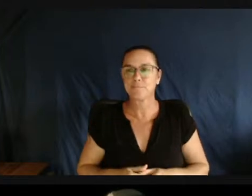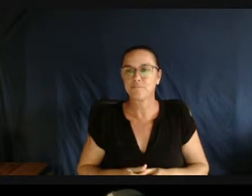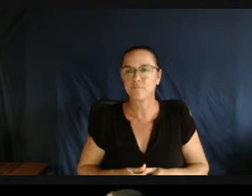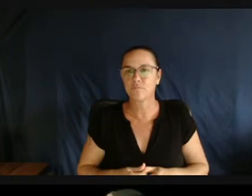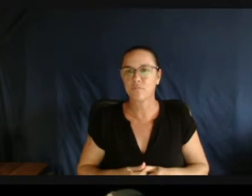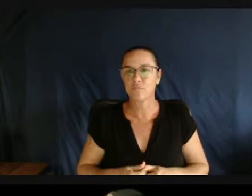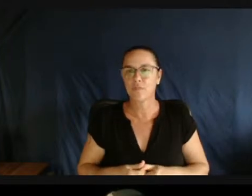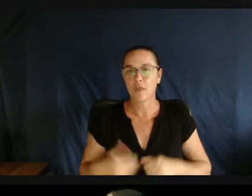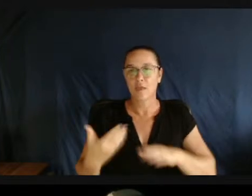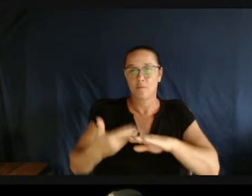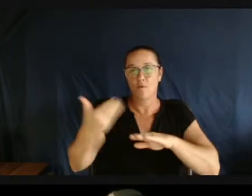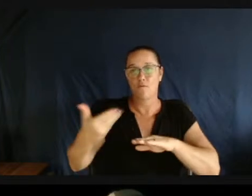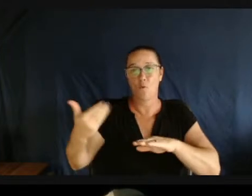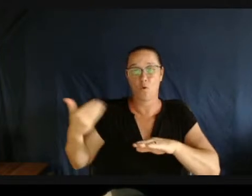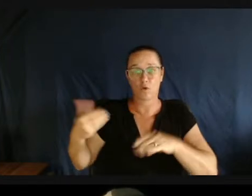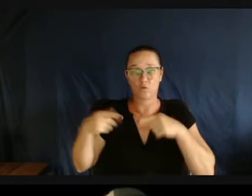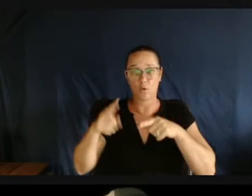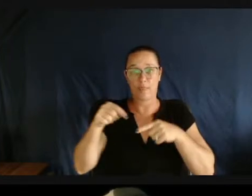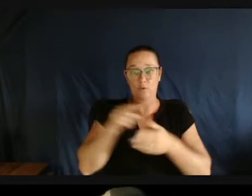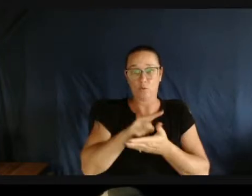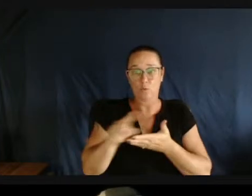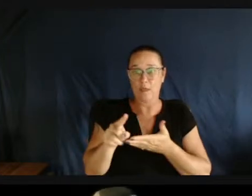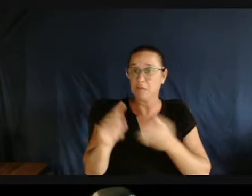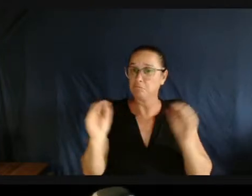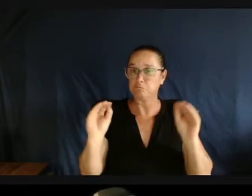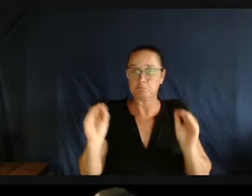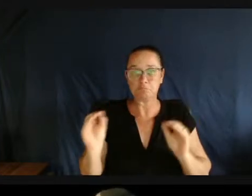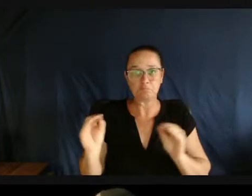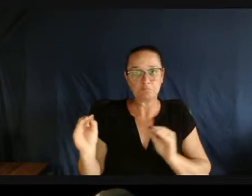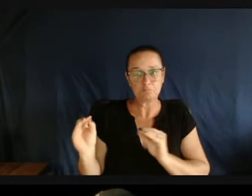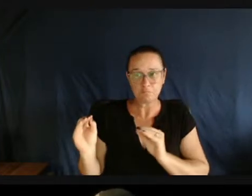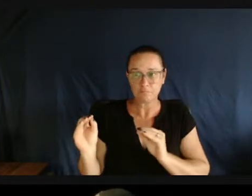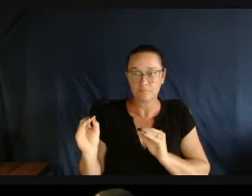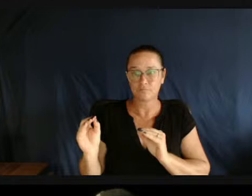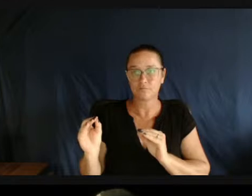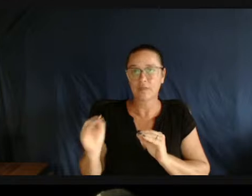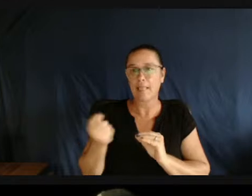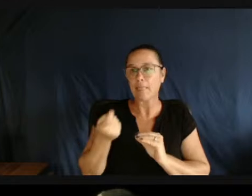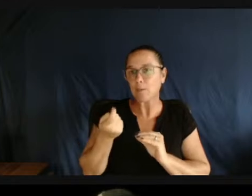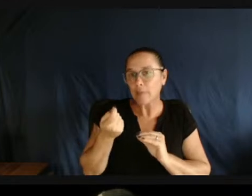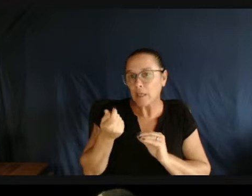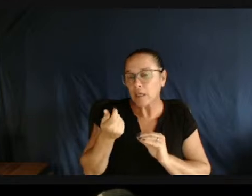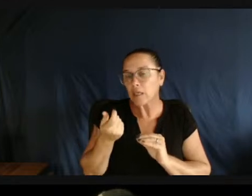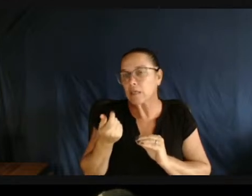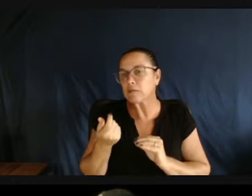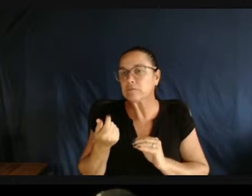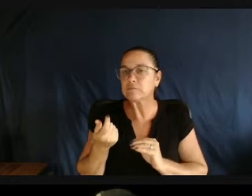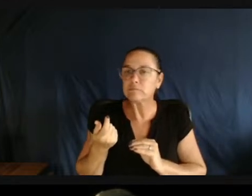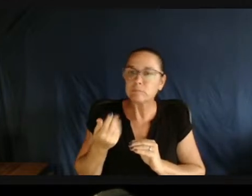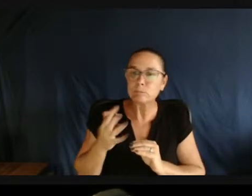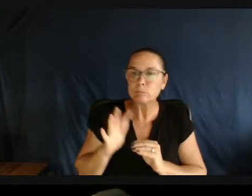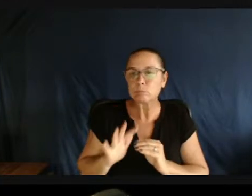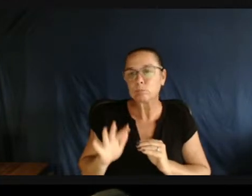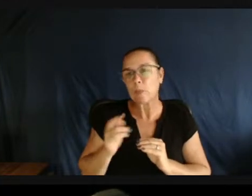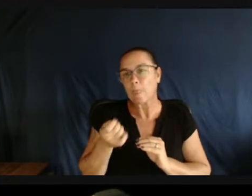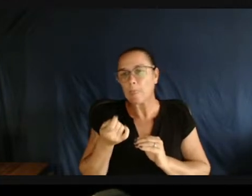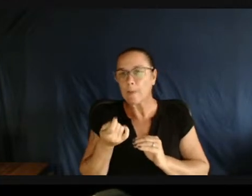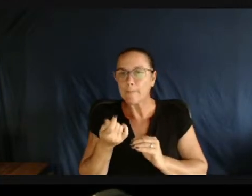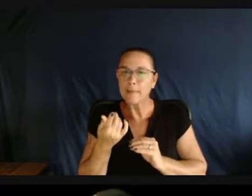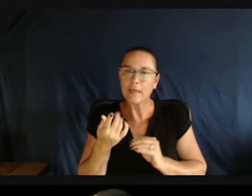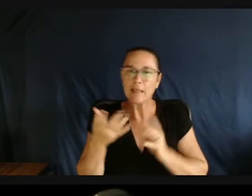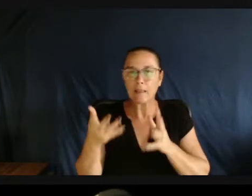previous days of this week. Nothing there, nothing there. What was it, a little bit in the background, a little bit still